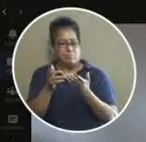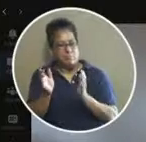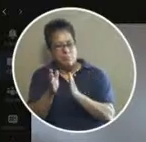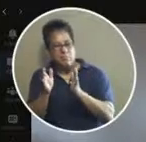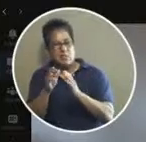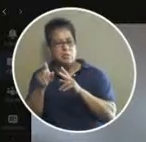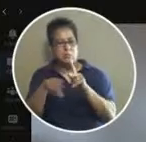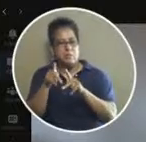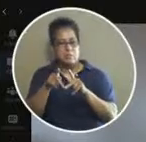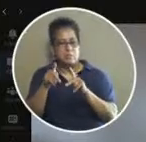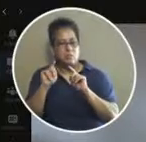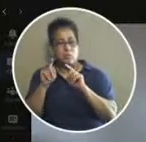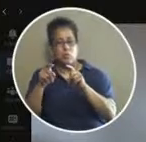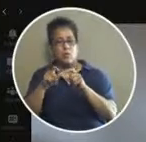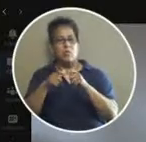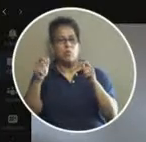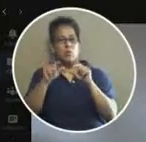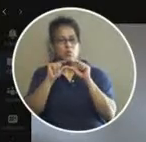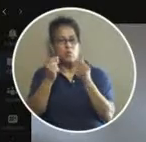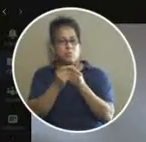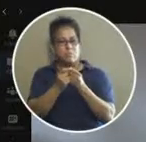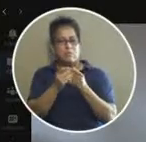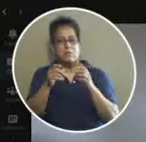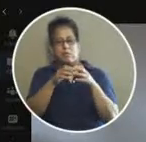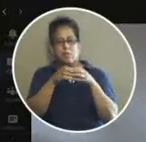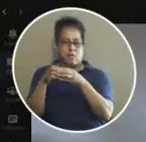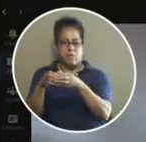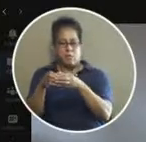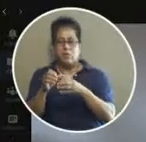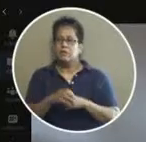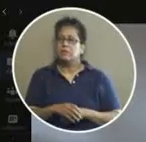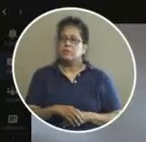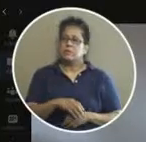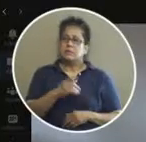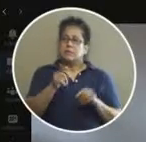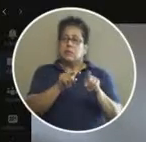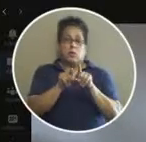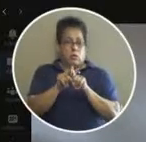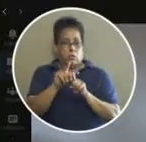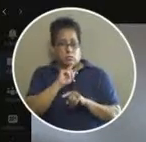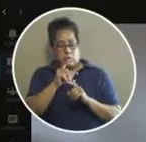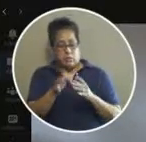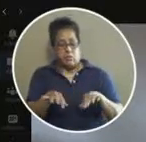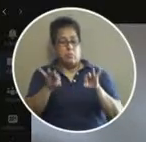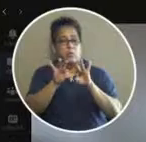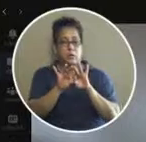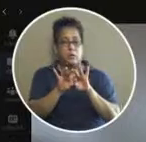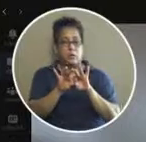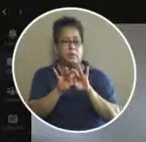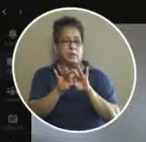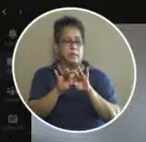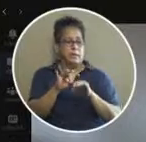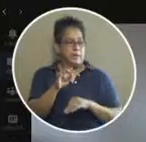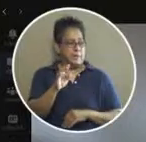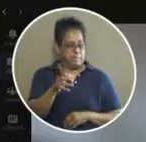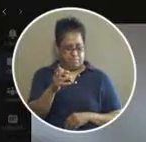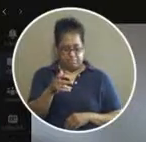get people to come in large groups. One of the ones that's really important is the